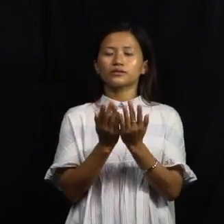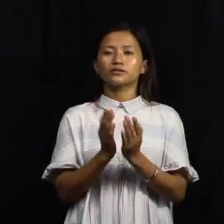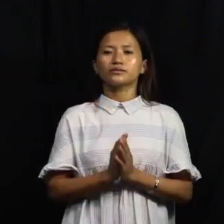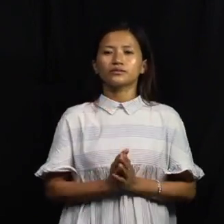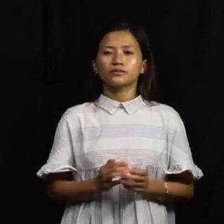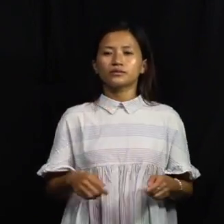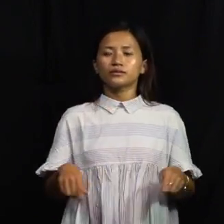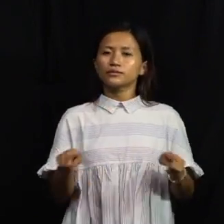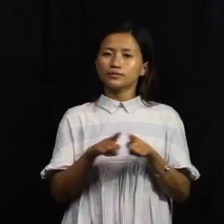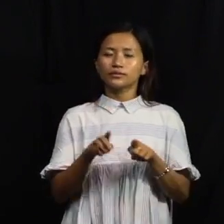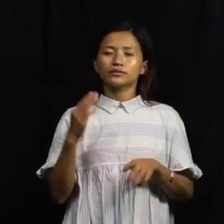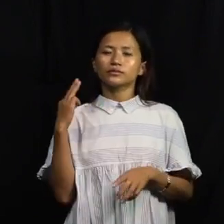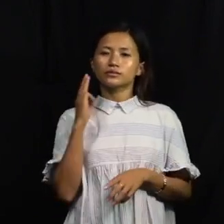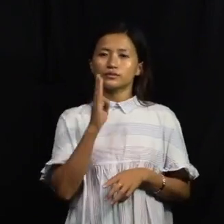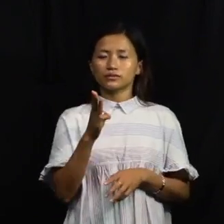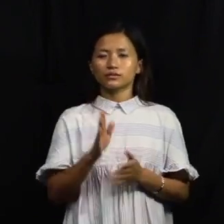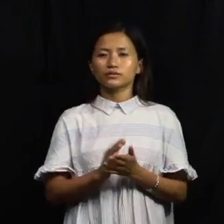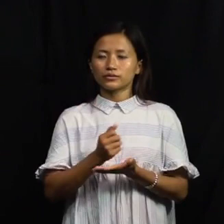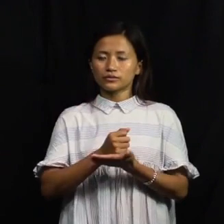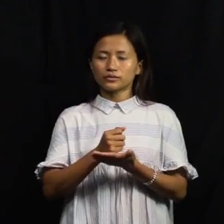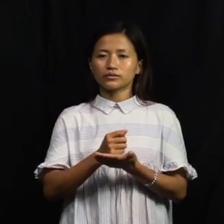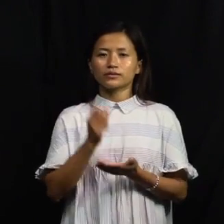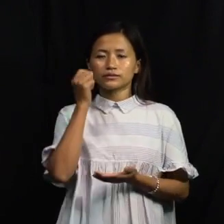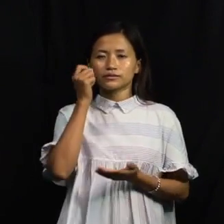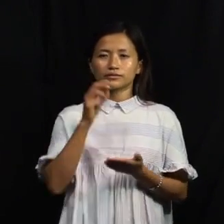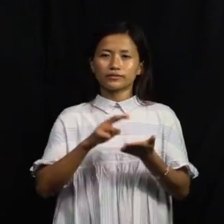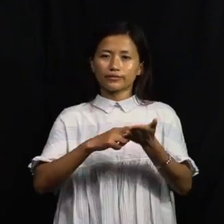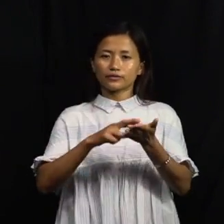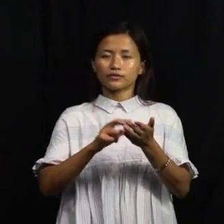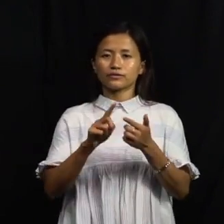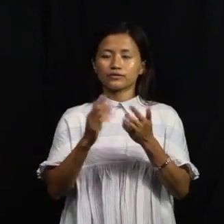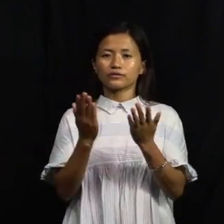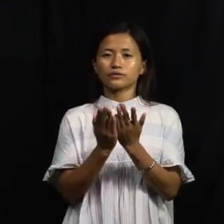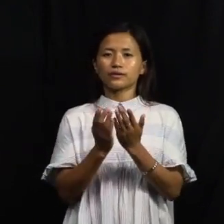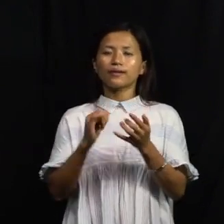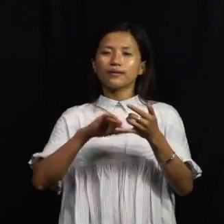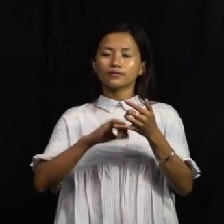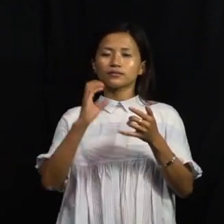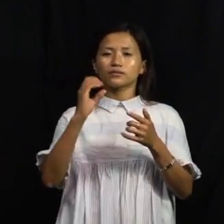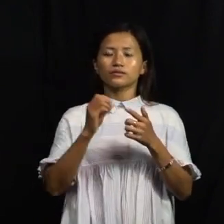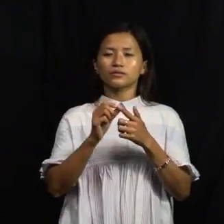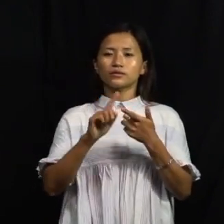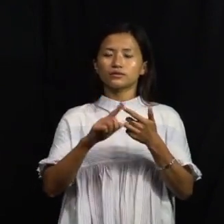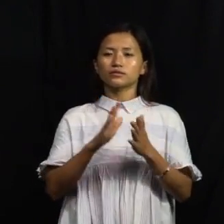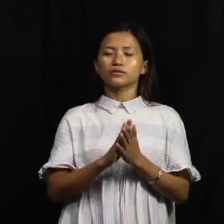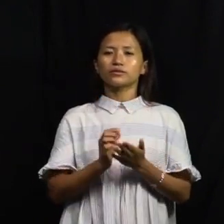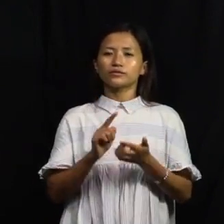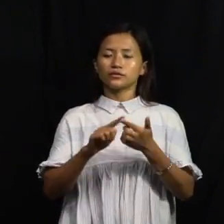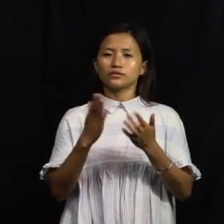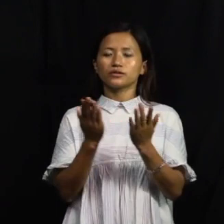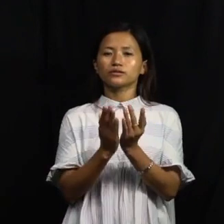then we will also try to understand nature of education, scope of education, and lastly